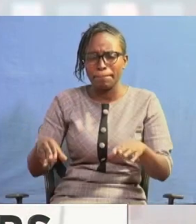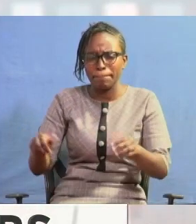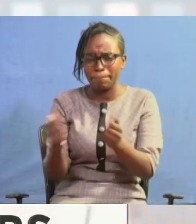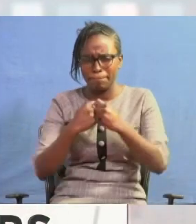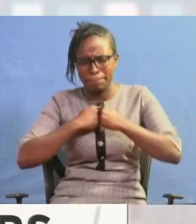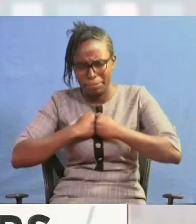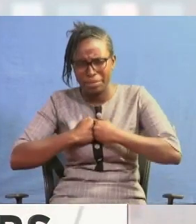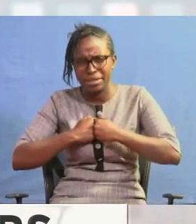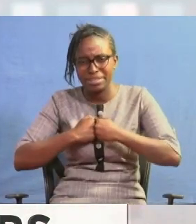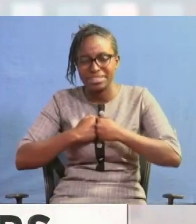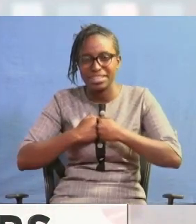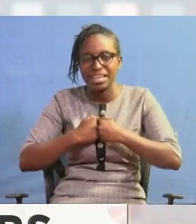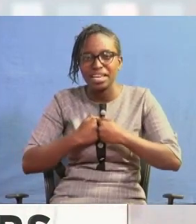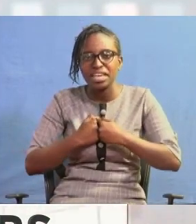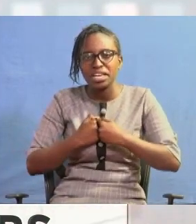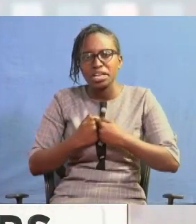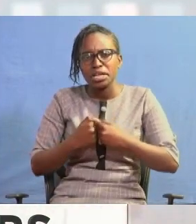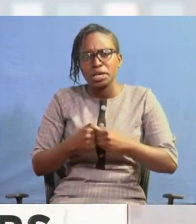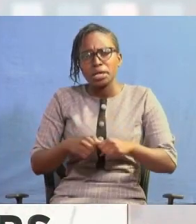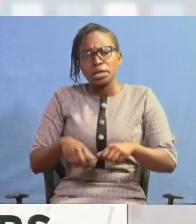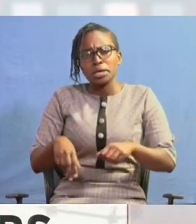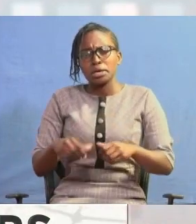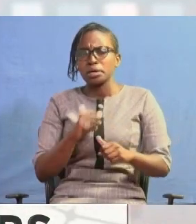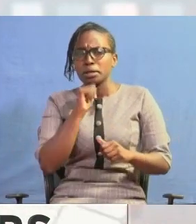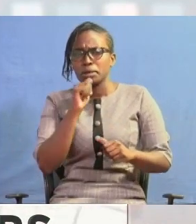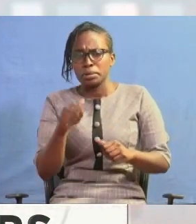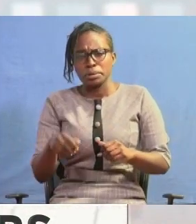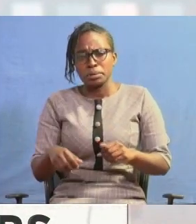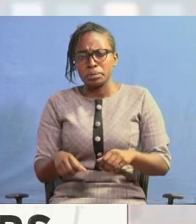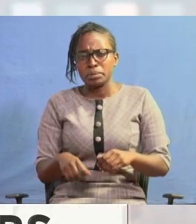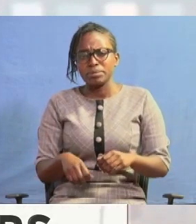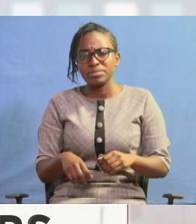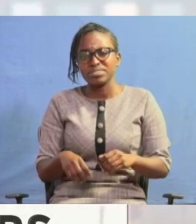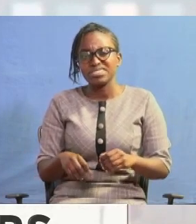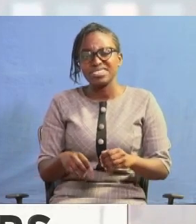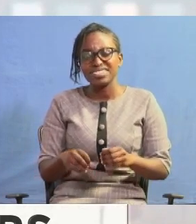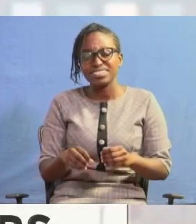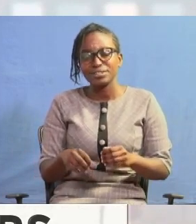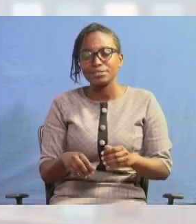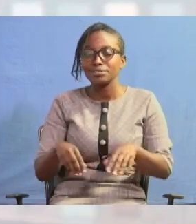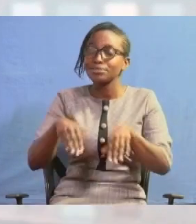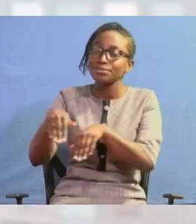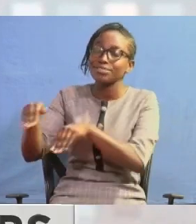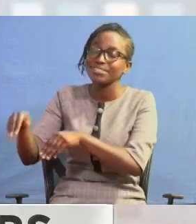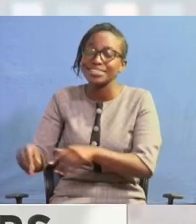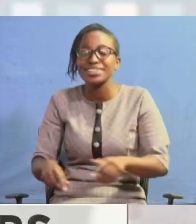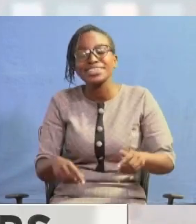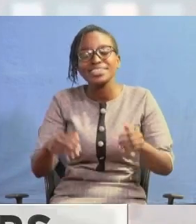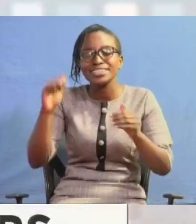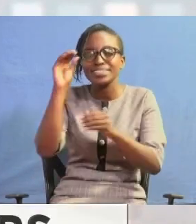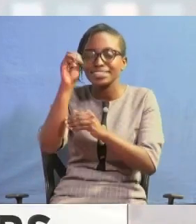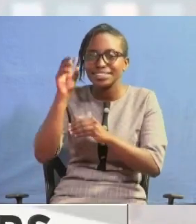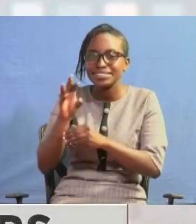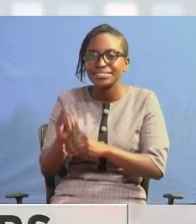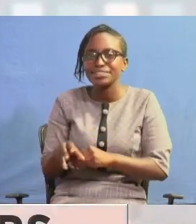by ignorant Kenyans who do not obey traffic rules. Our very own Rahab Wanja produced this story that was voiced by Dorothy